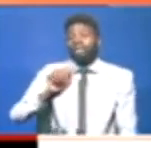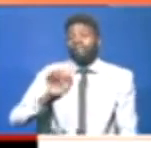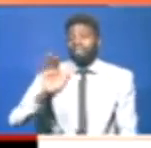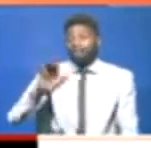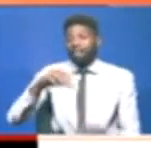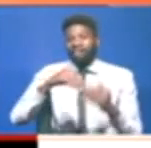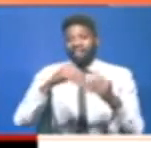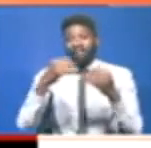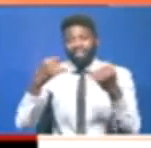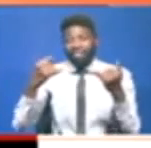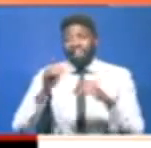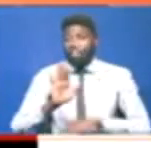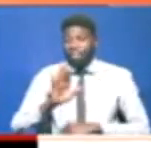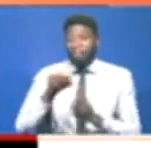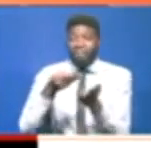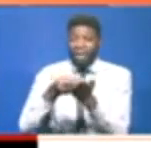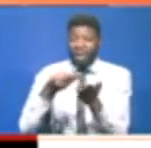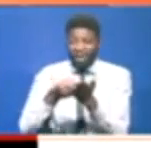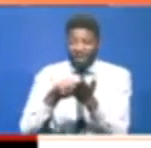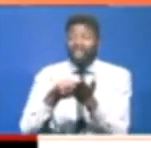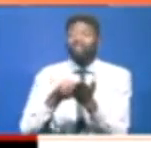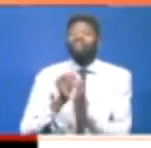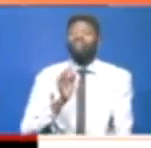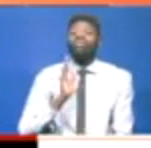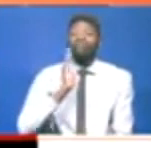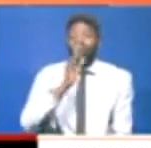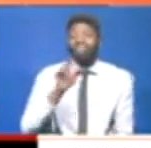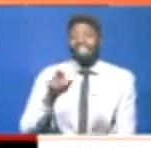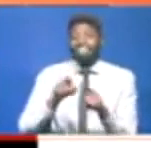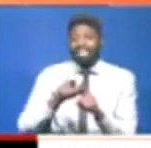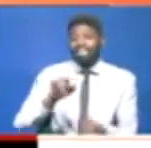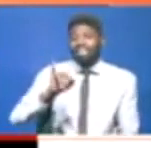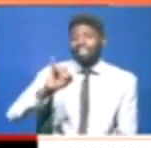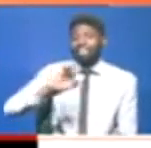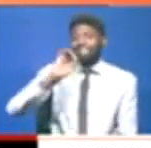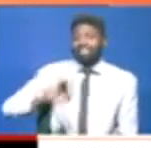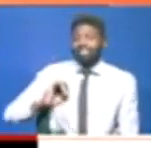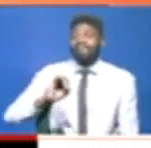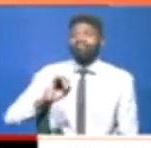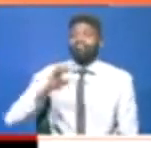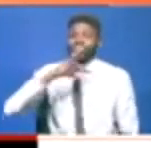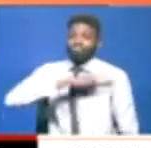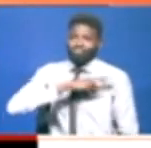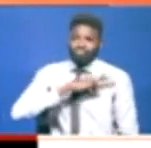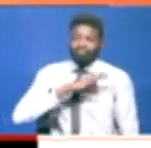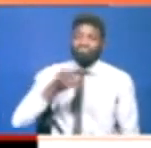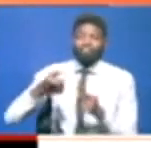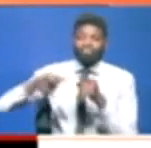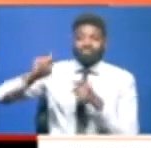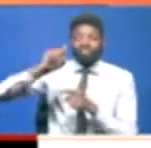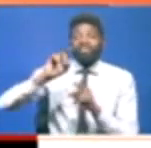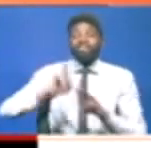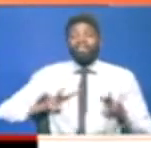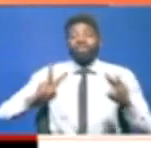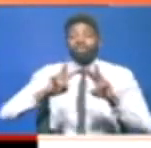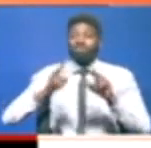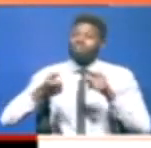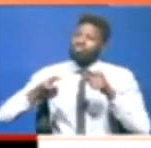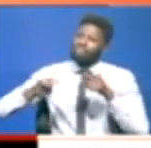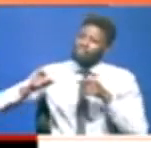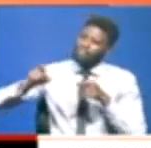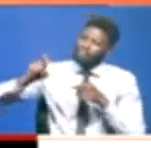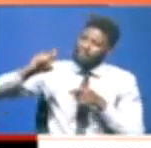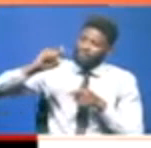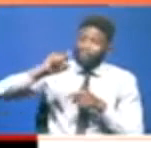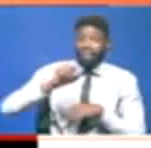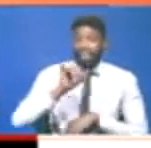be gaining interest, and by the end of the period that you are retiring, your money will have grown. The fund value will have grown significantly, and that will